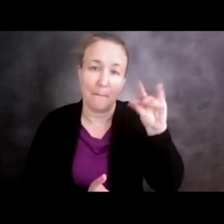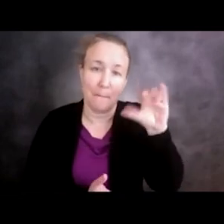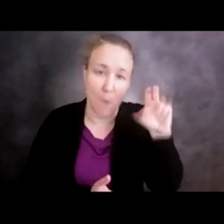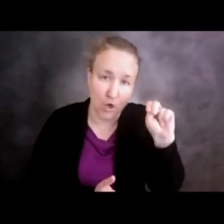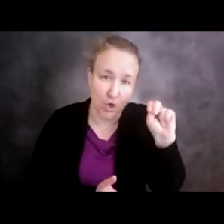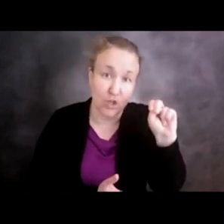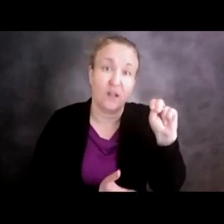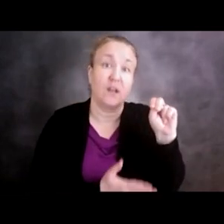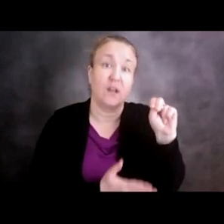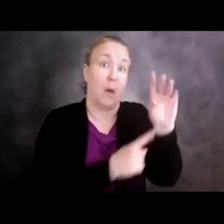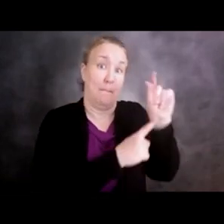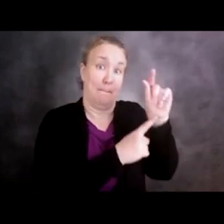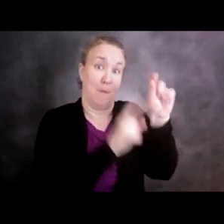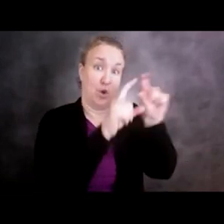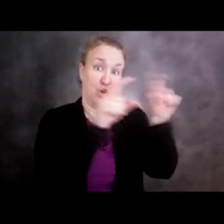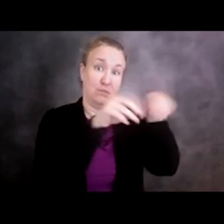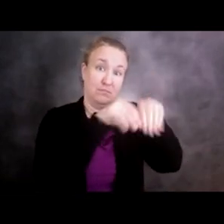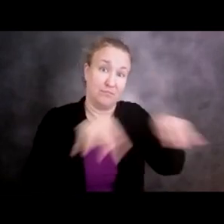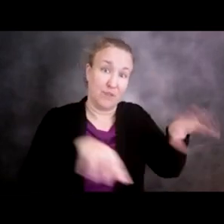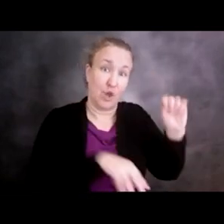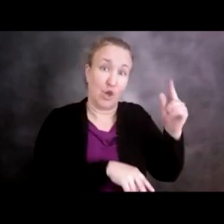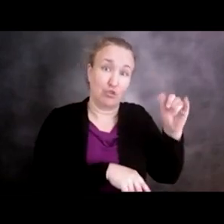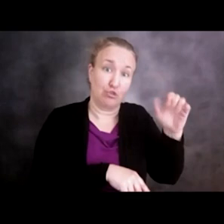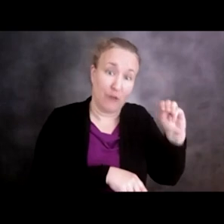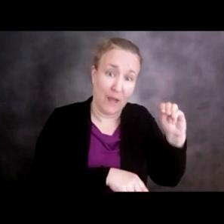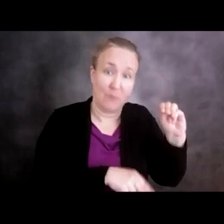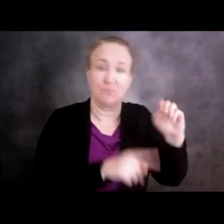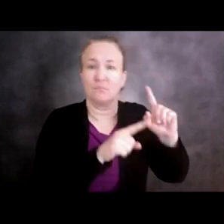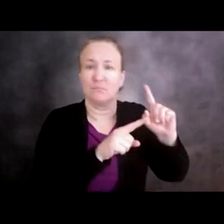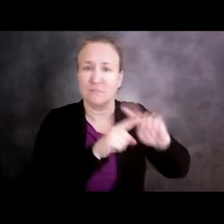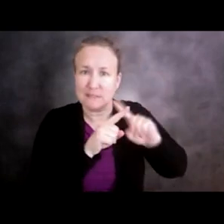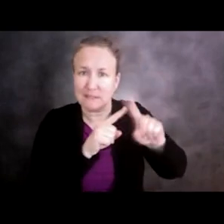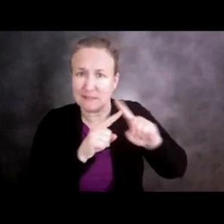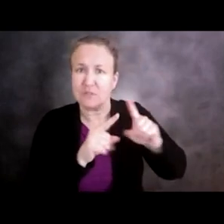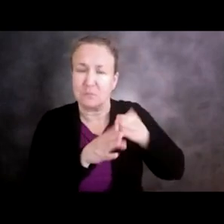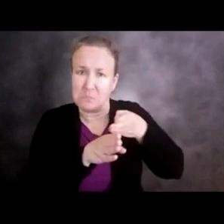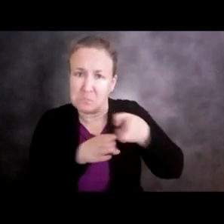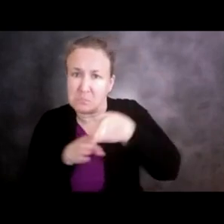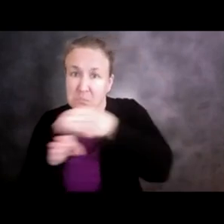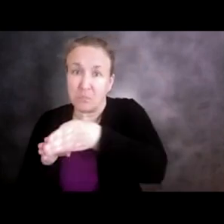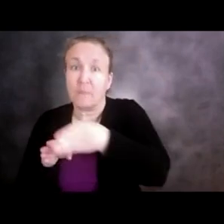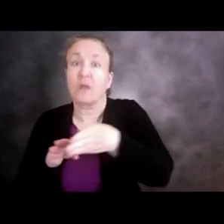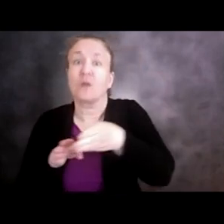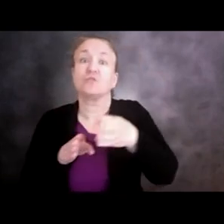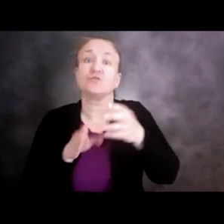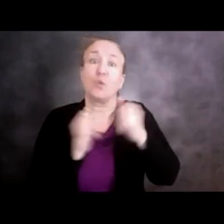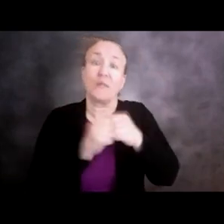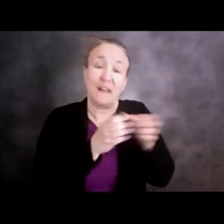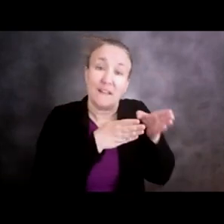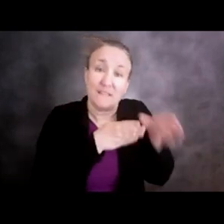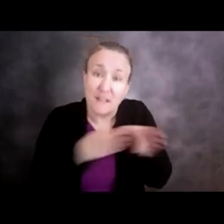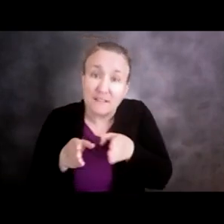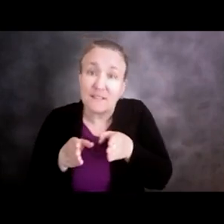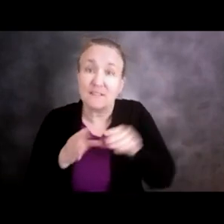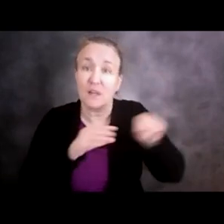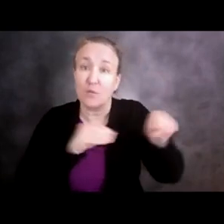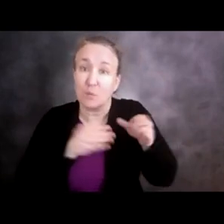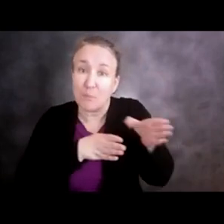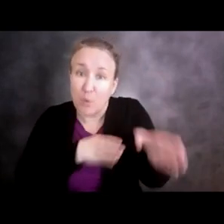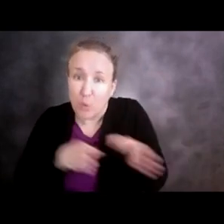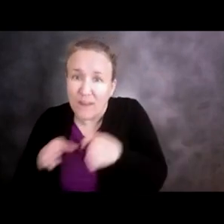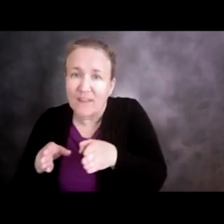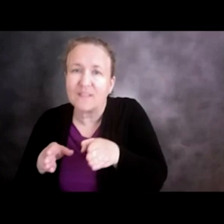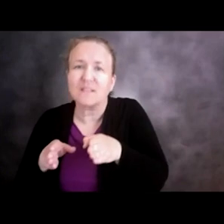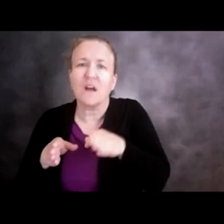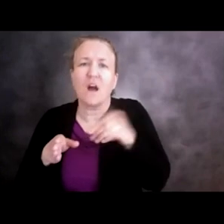are Graham and Horton. But besides actual codified techniques and ways of movement, some other